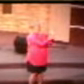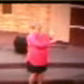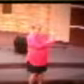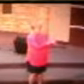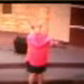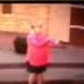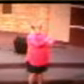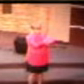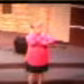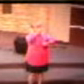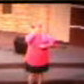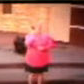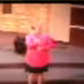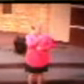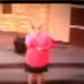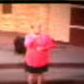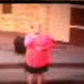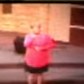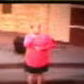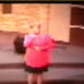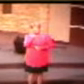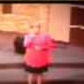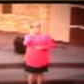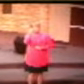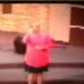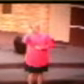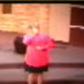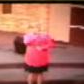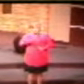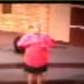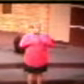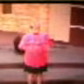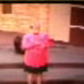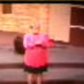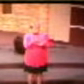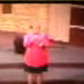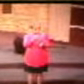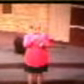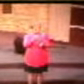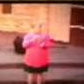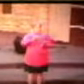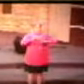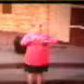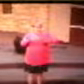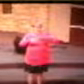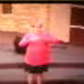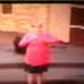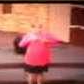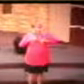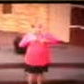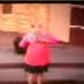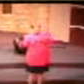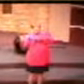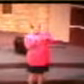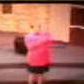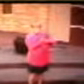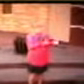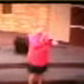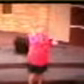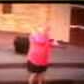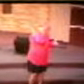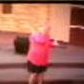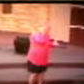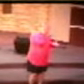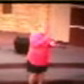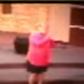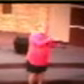ACU and are excited to be in Dallas, Texas. John mentioned earlier as part of ACU's initiative to